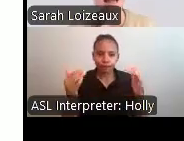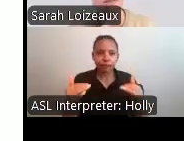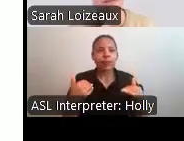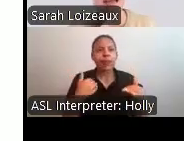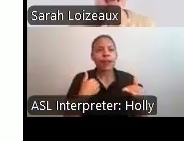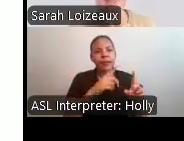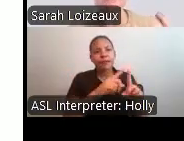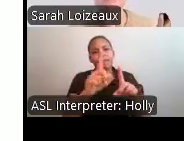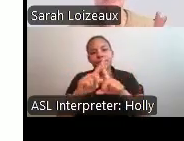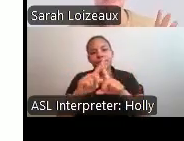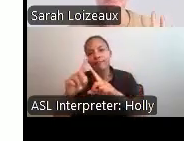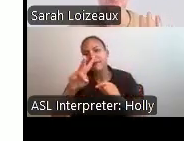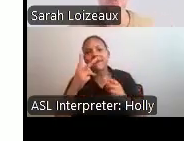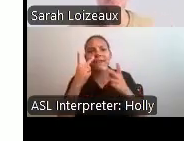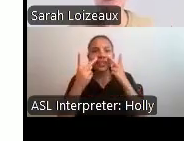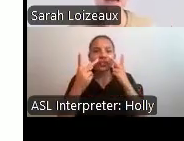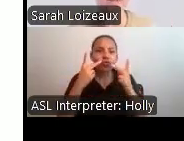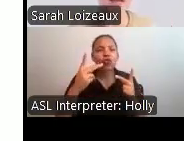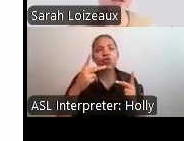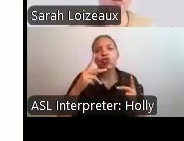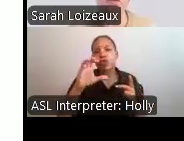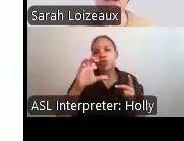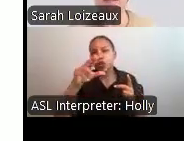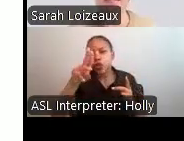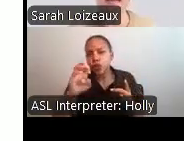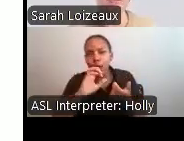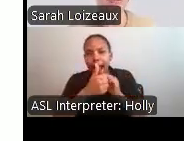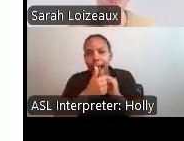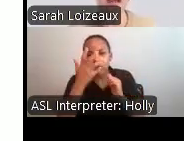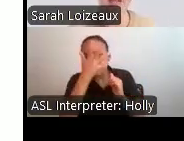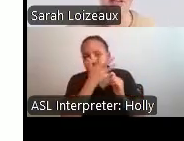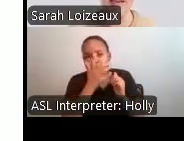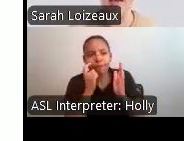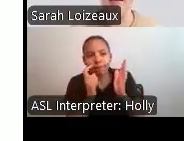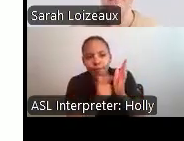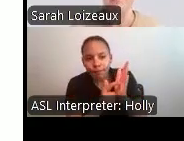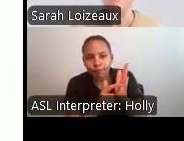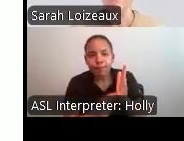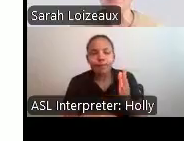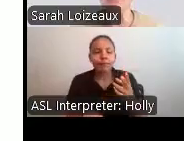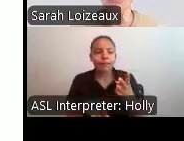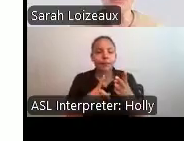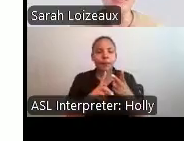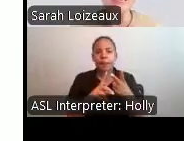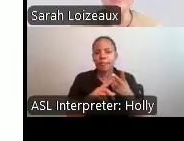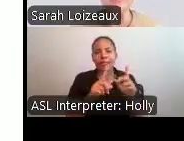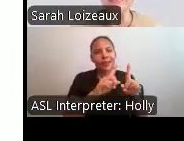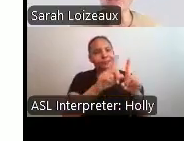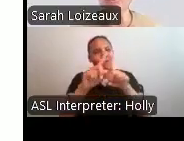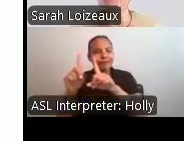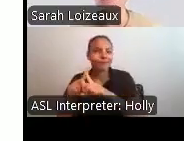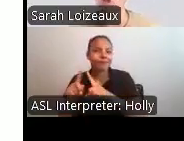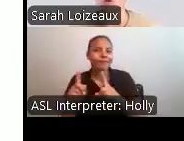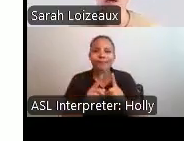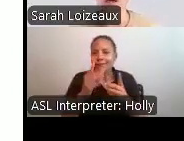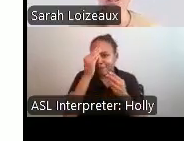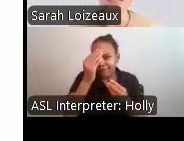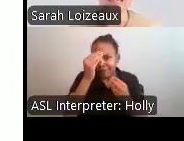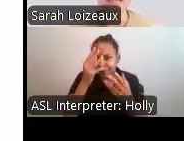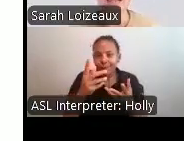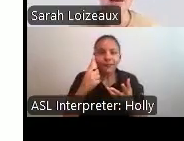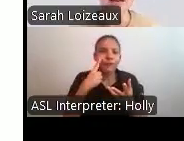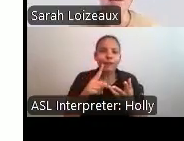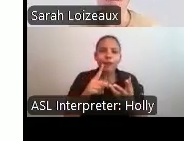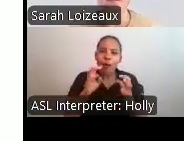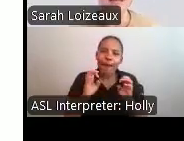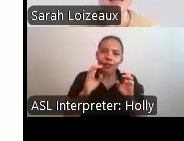mental health guides, and all of their campaign tools are designed to educate managers and leaders and coworkers